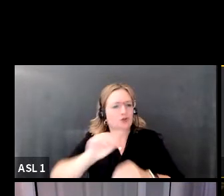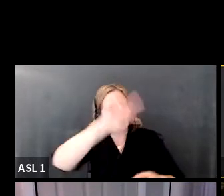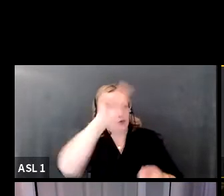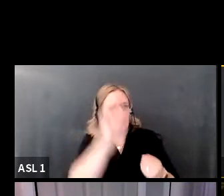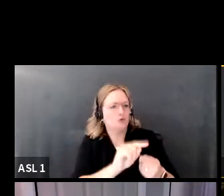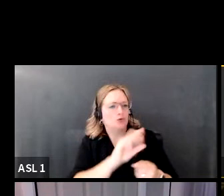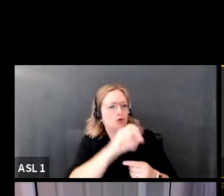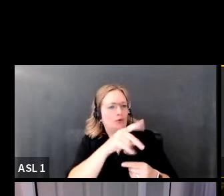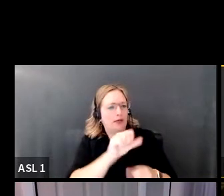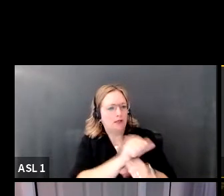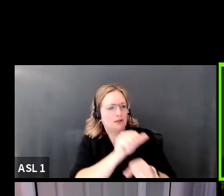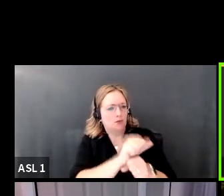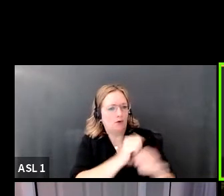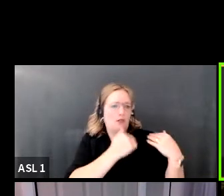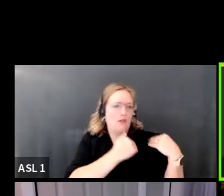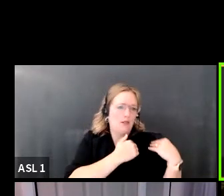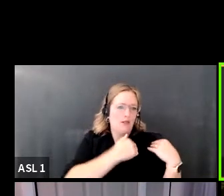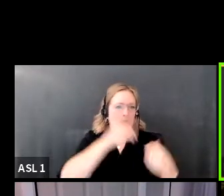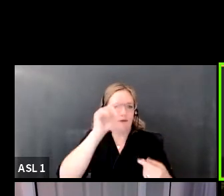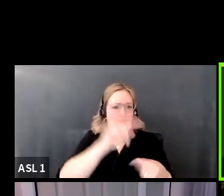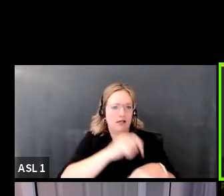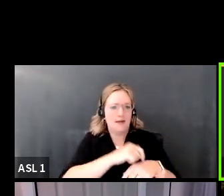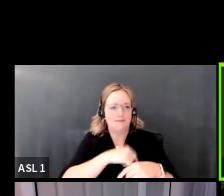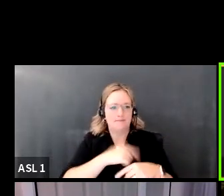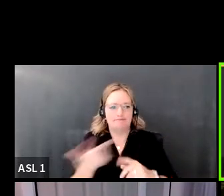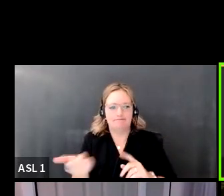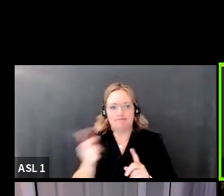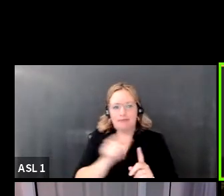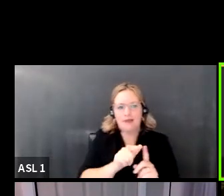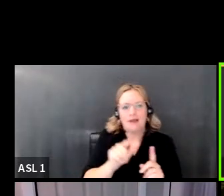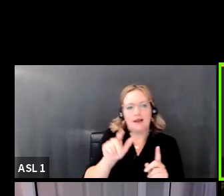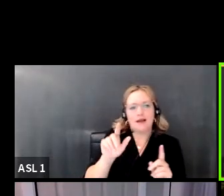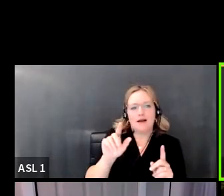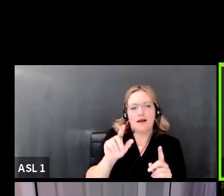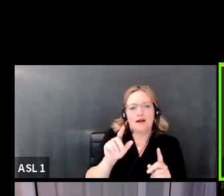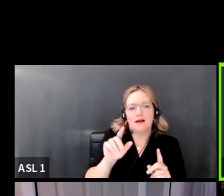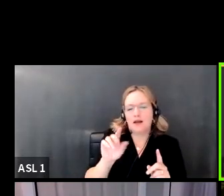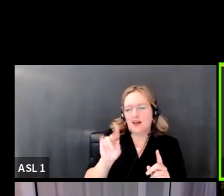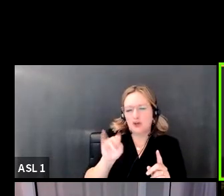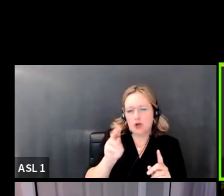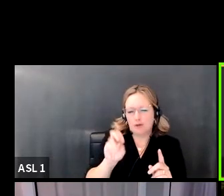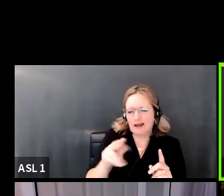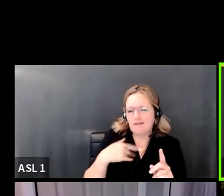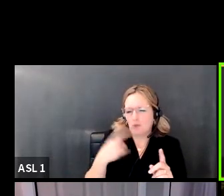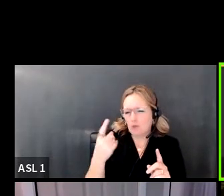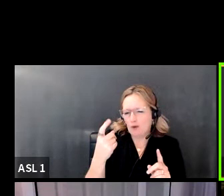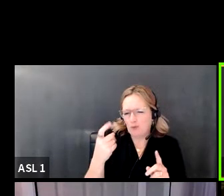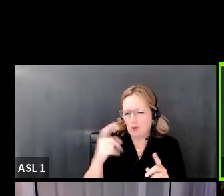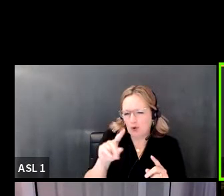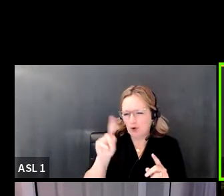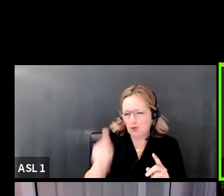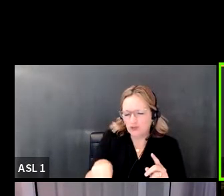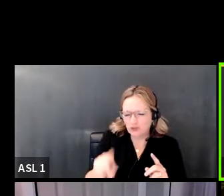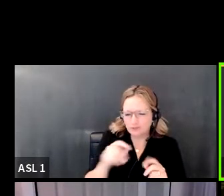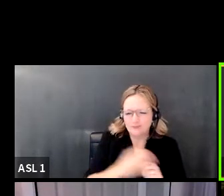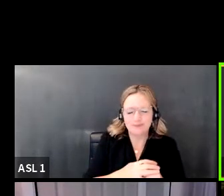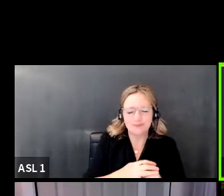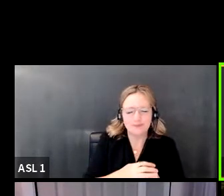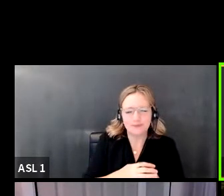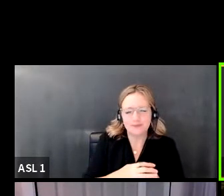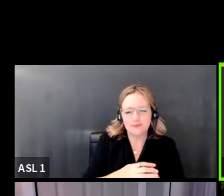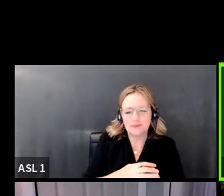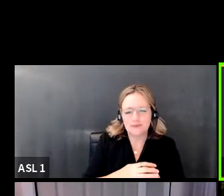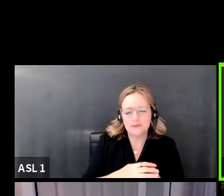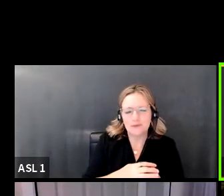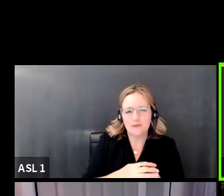over time here i have one final uh follow-up to the counselor so so as i